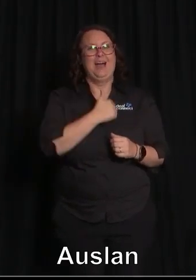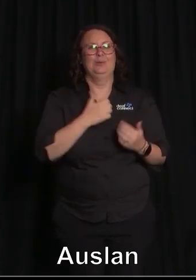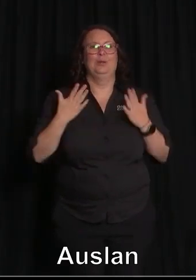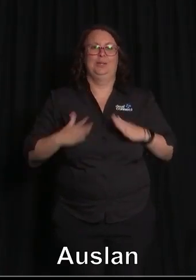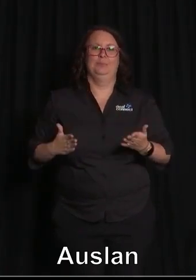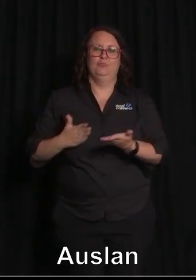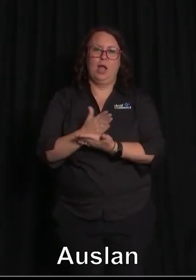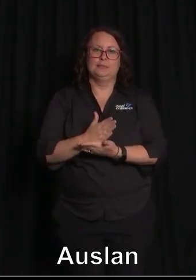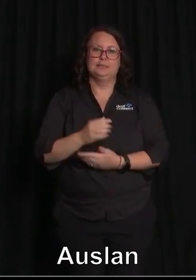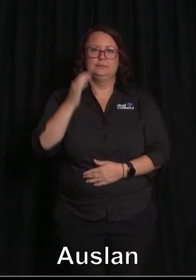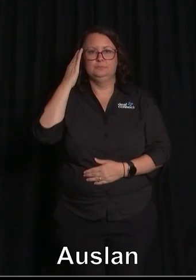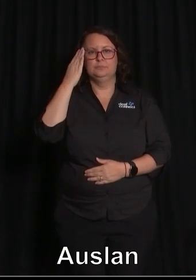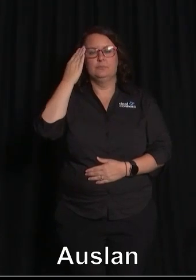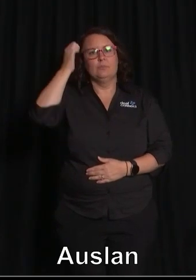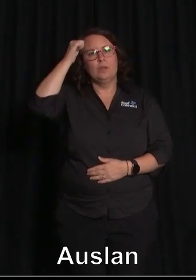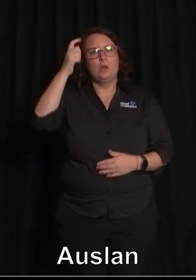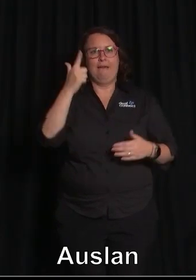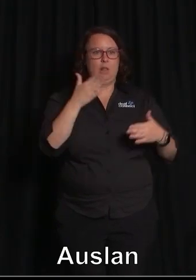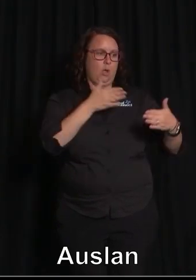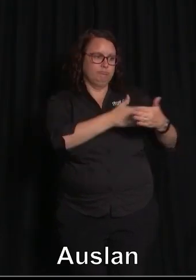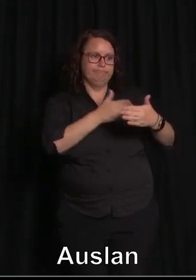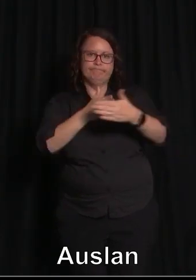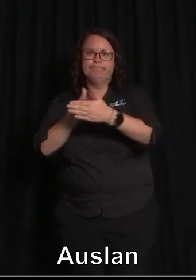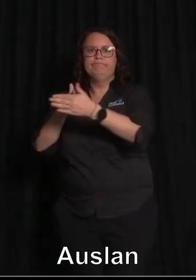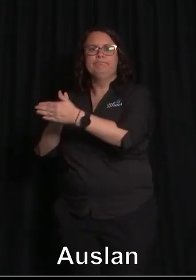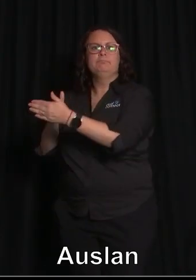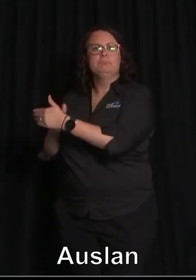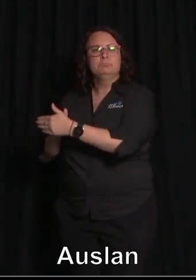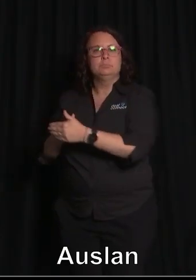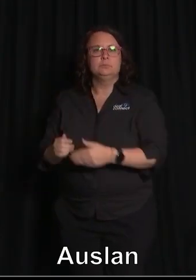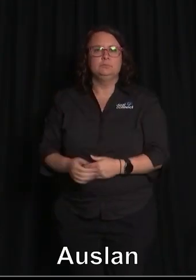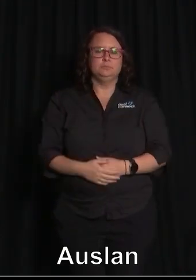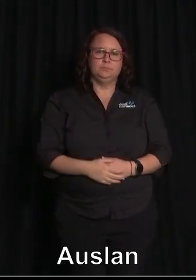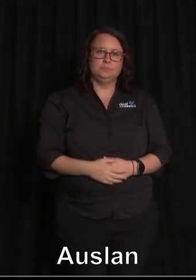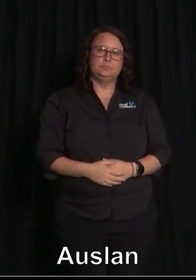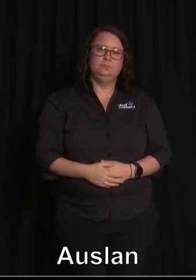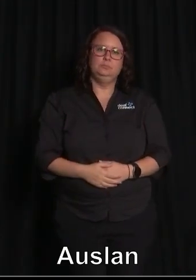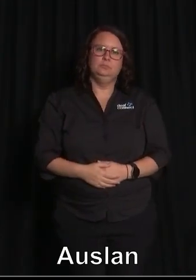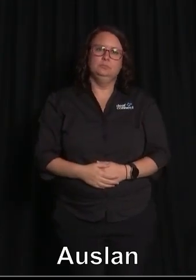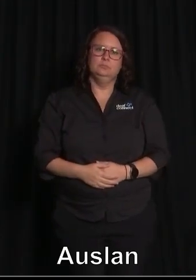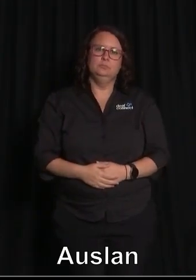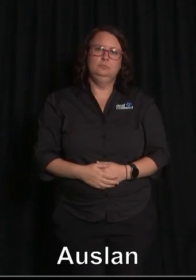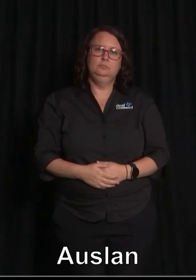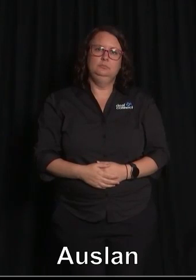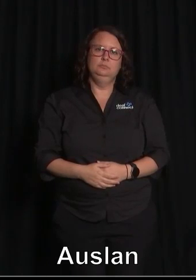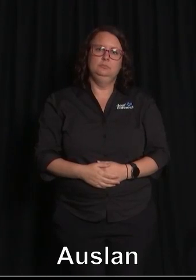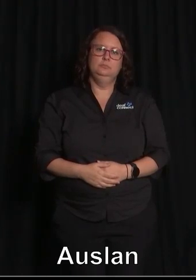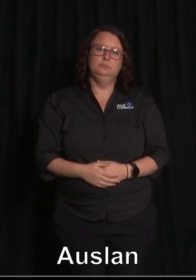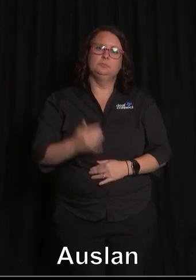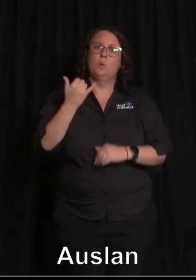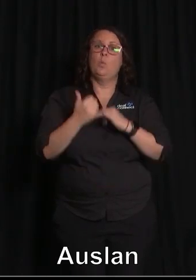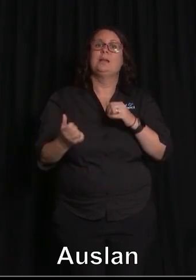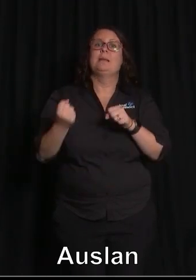many obstacles lie between individuals and their enjoyment of sexual and reproductive health, compounded by